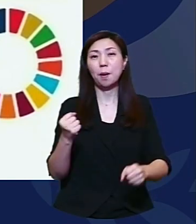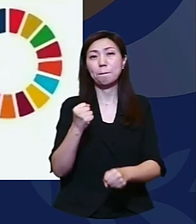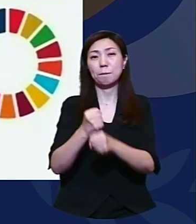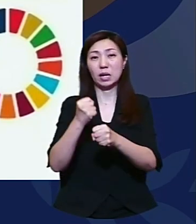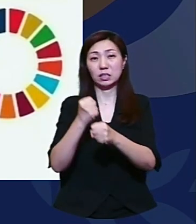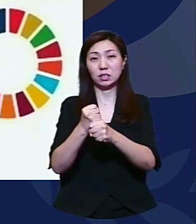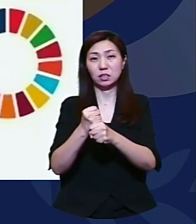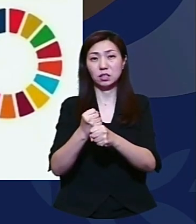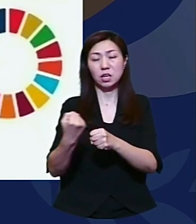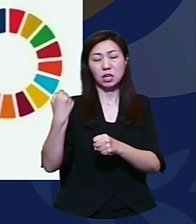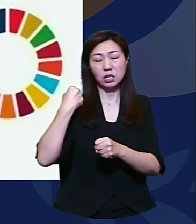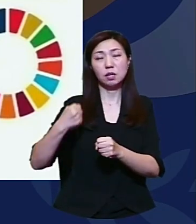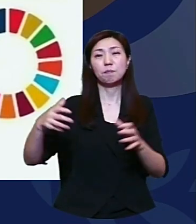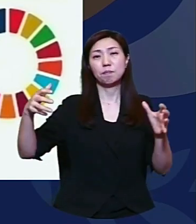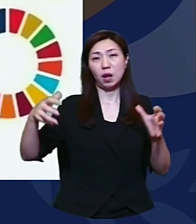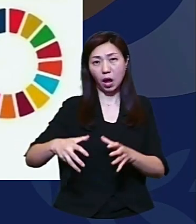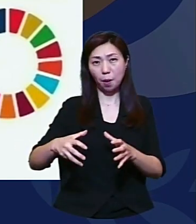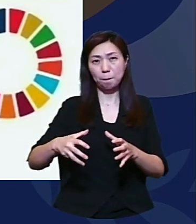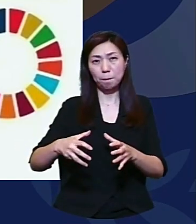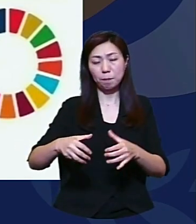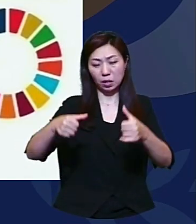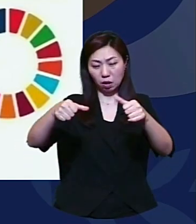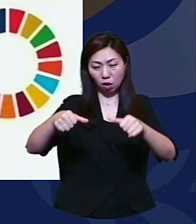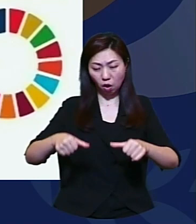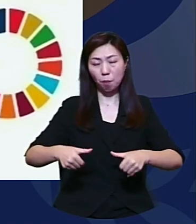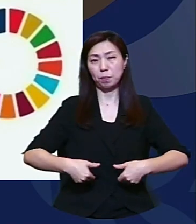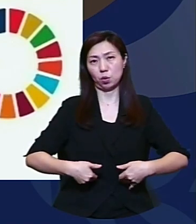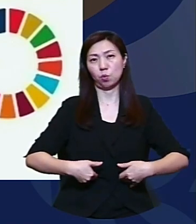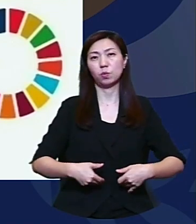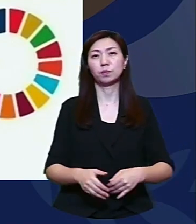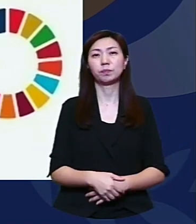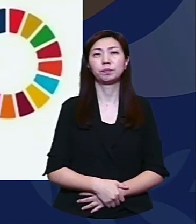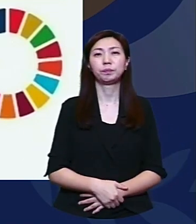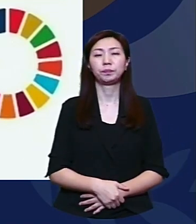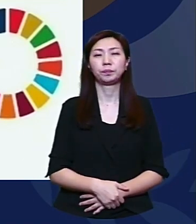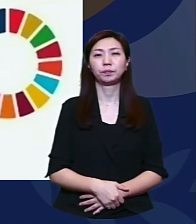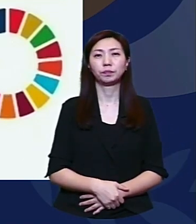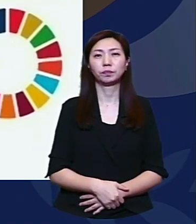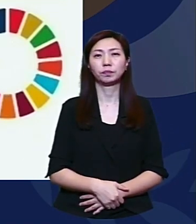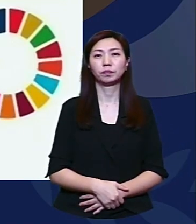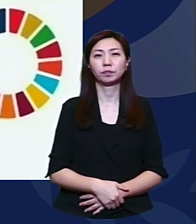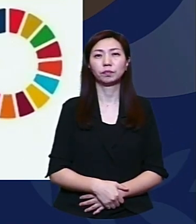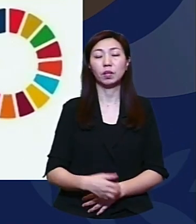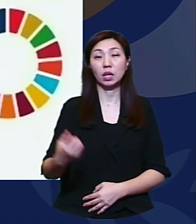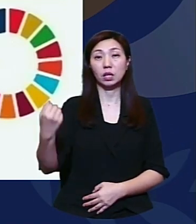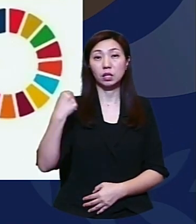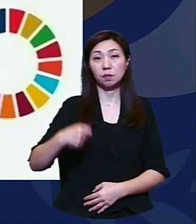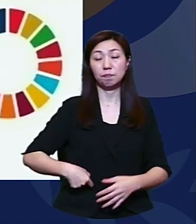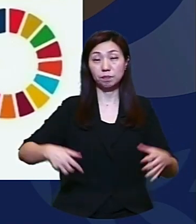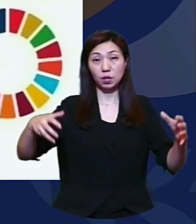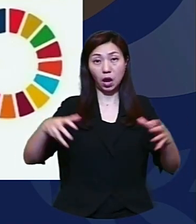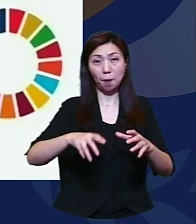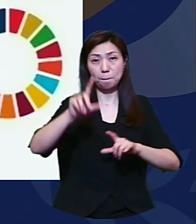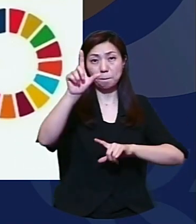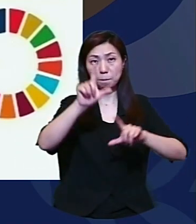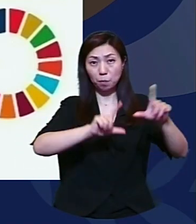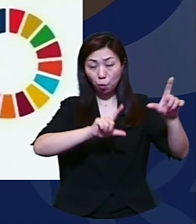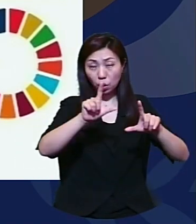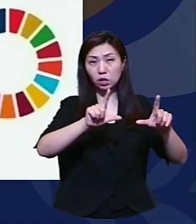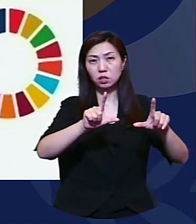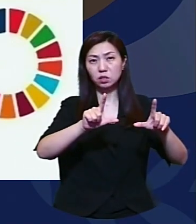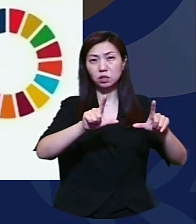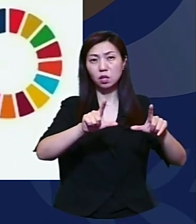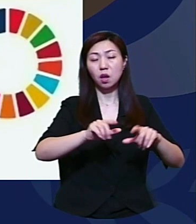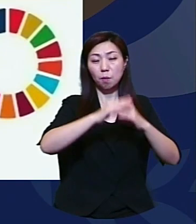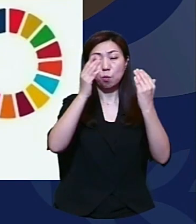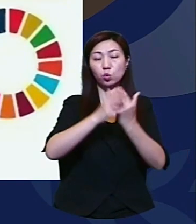partners rather than just as commercial suppliers. And that collaborative model also needs to extend into the heart